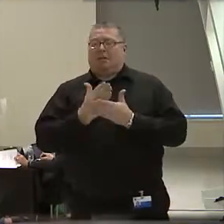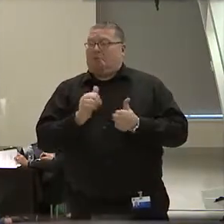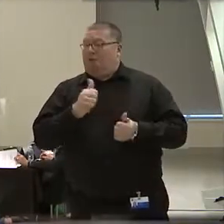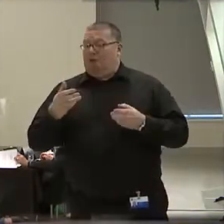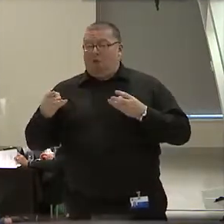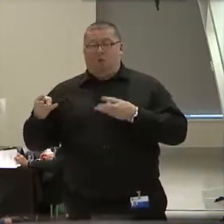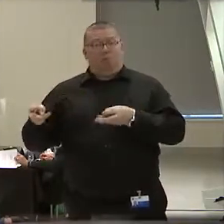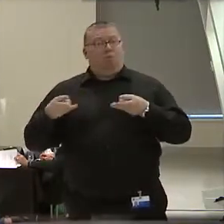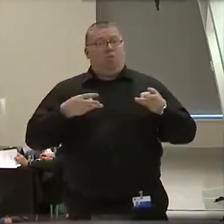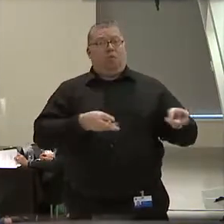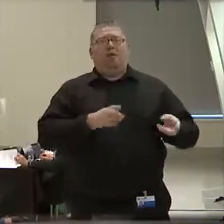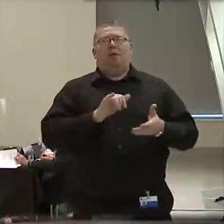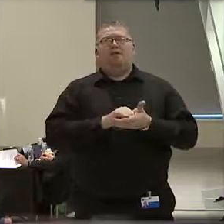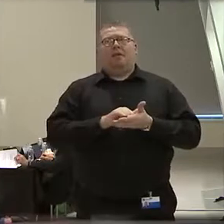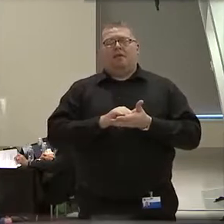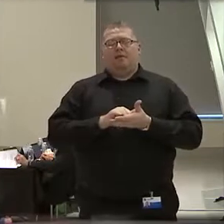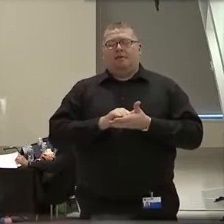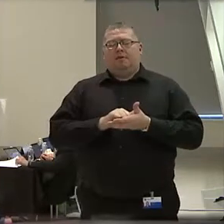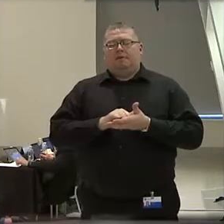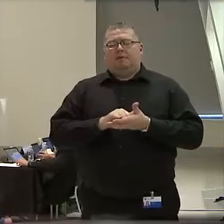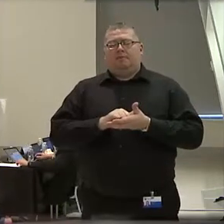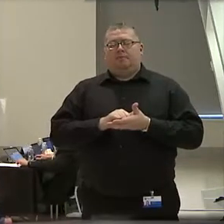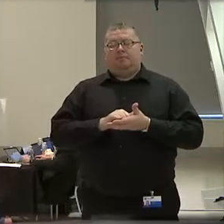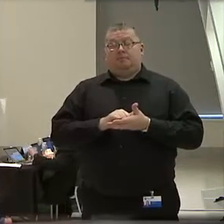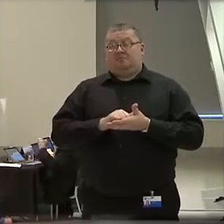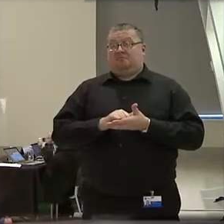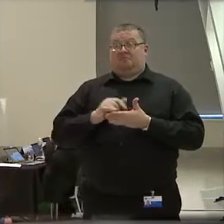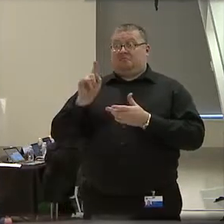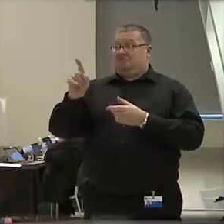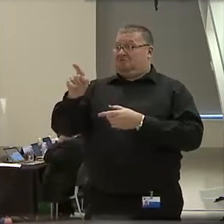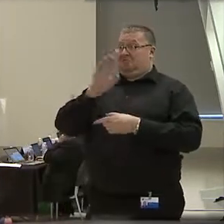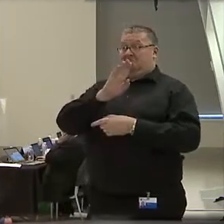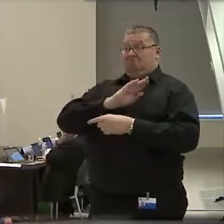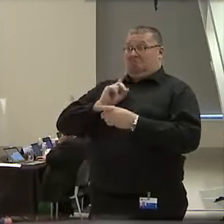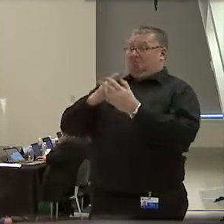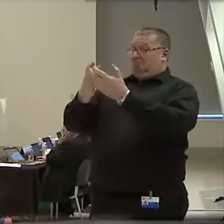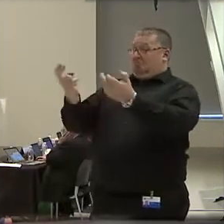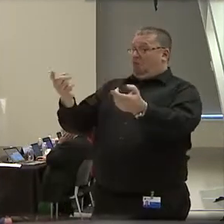that this council would recommend to